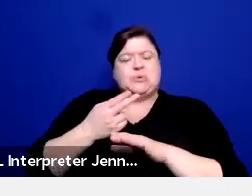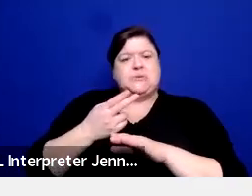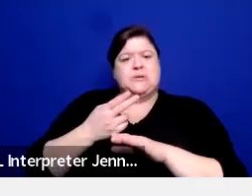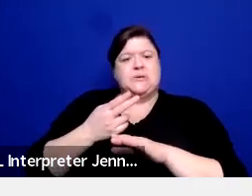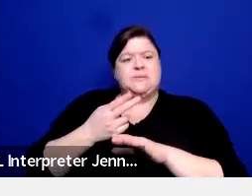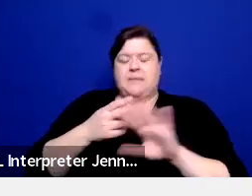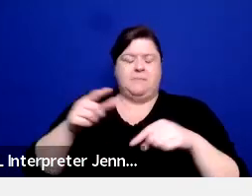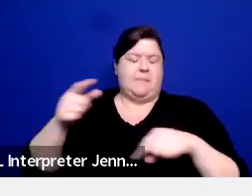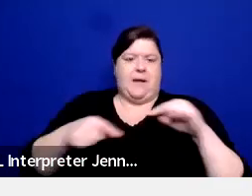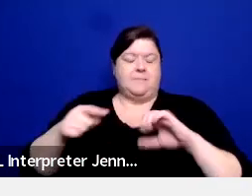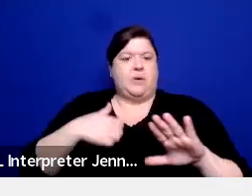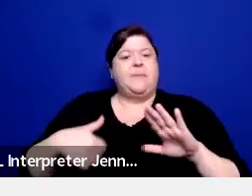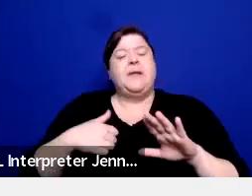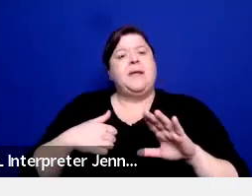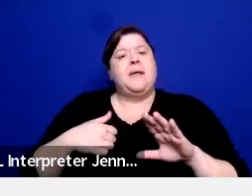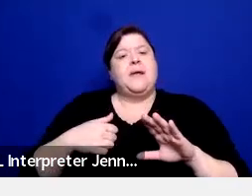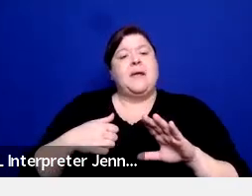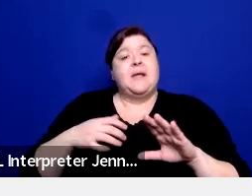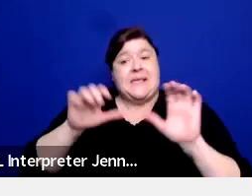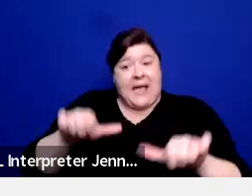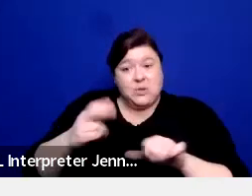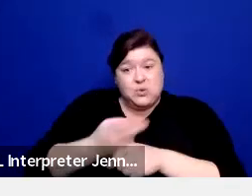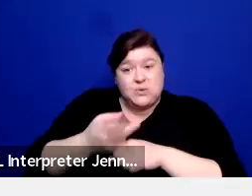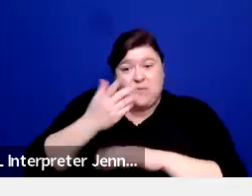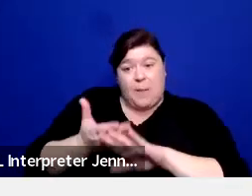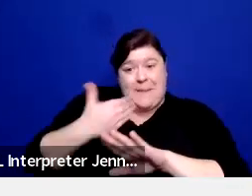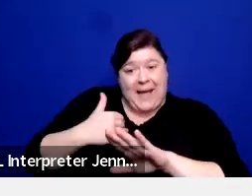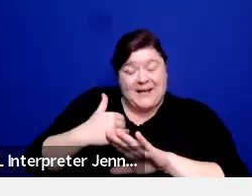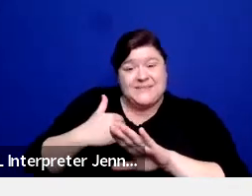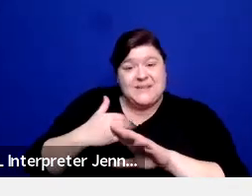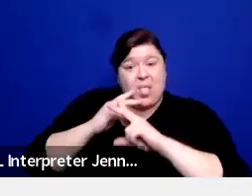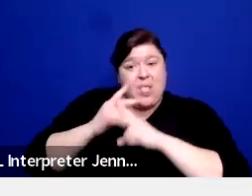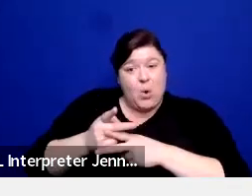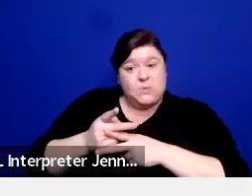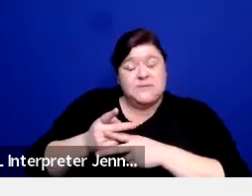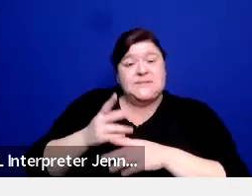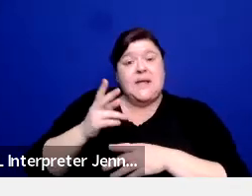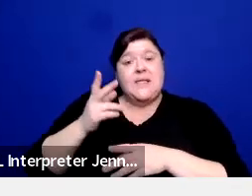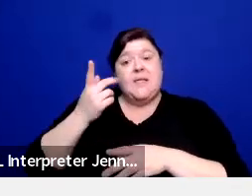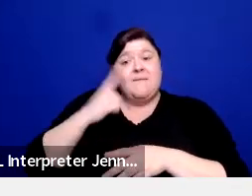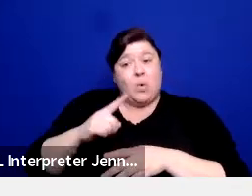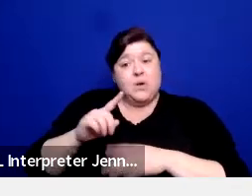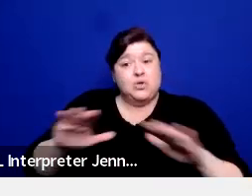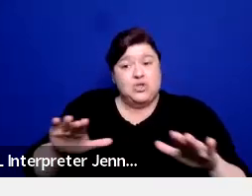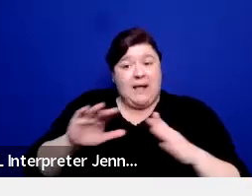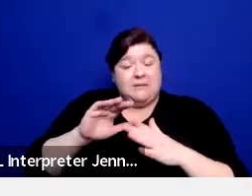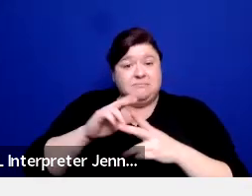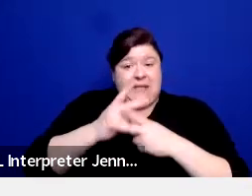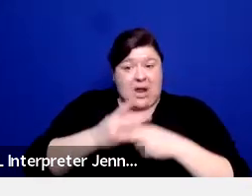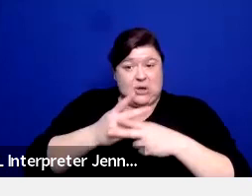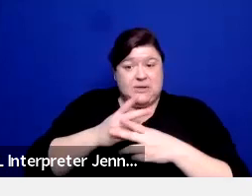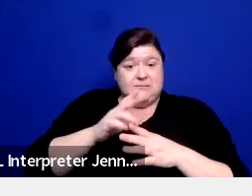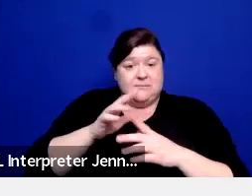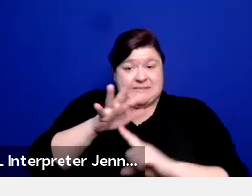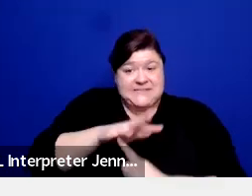setting? In your grant agreement, it talks about what allowable expenses are. And so I would have you go look at that and see